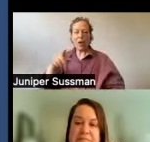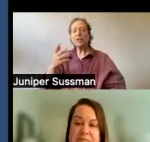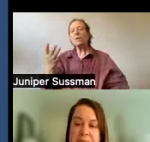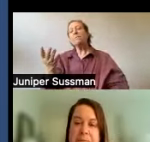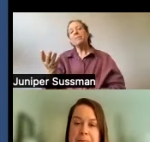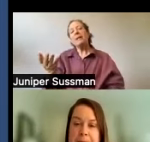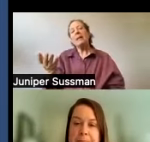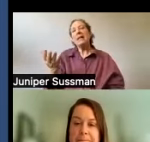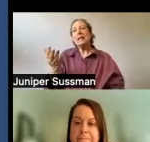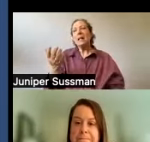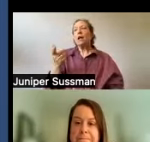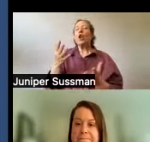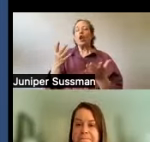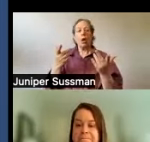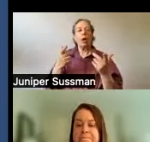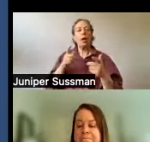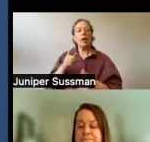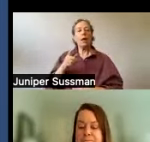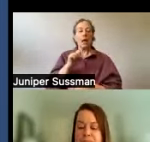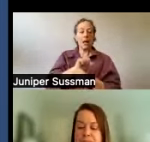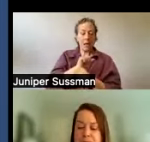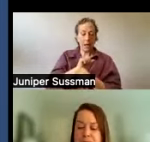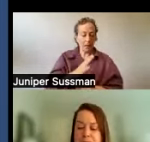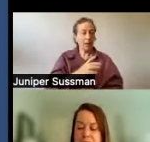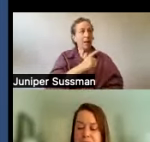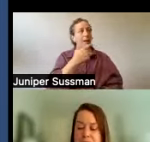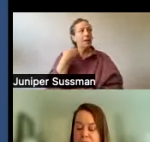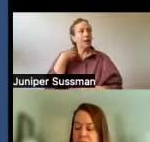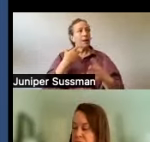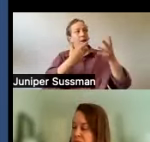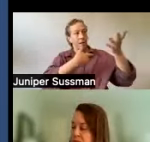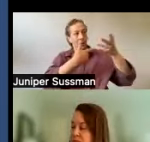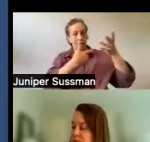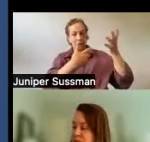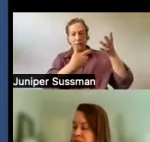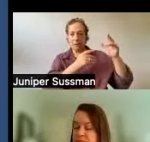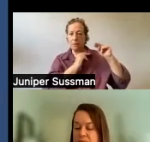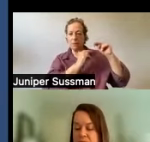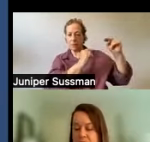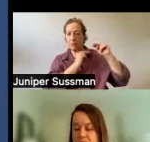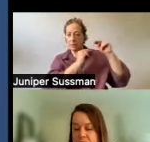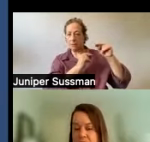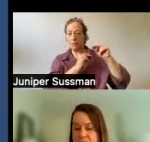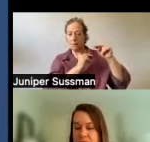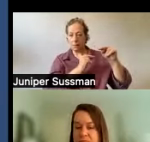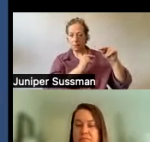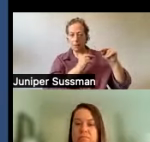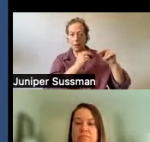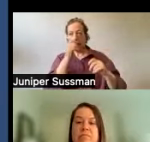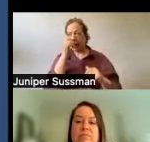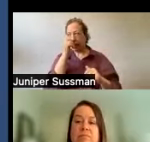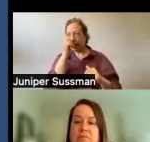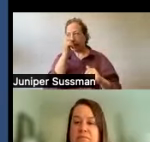that employees and employers are supposed to engage in, there's kind of an option, right? So like for masking, which is